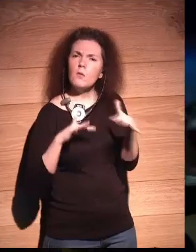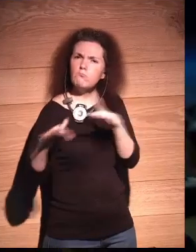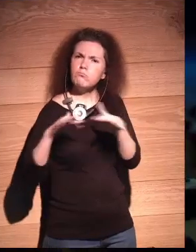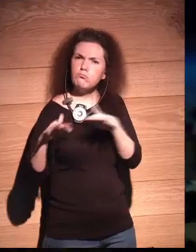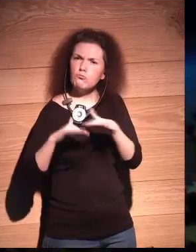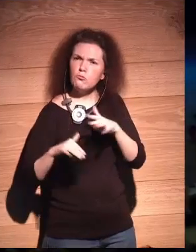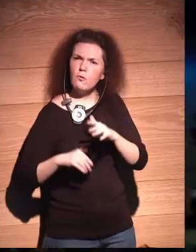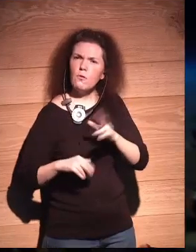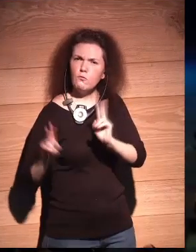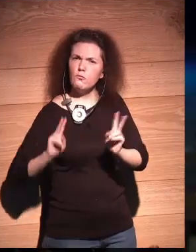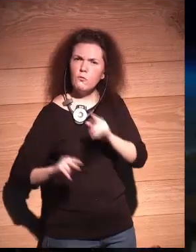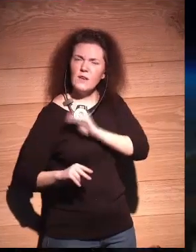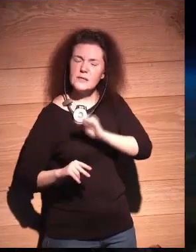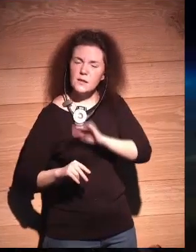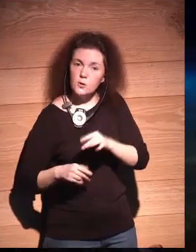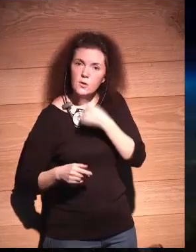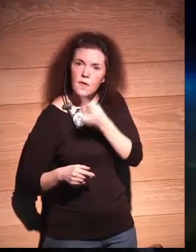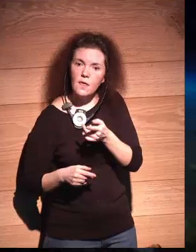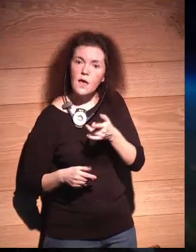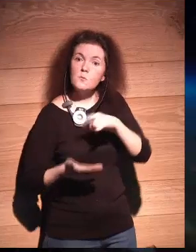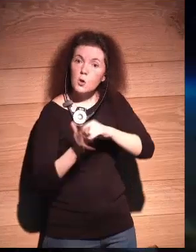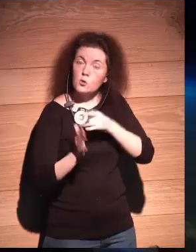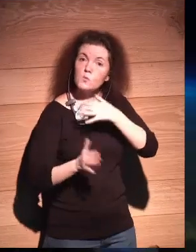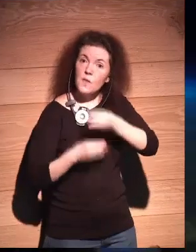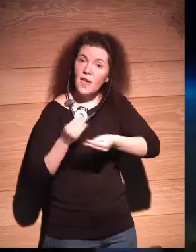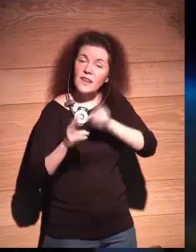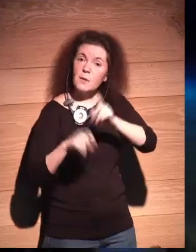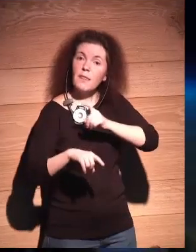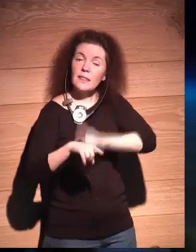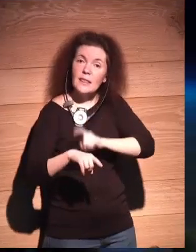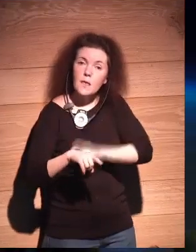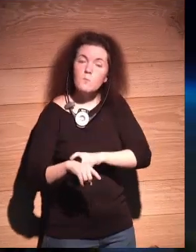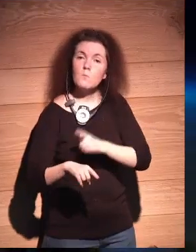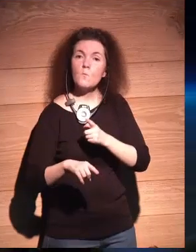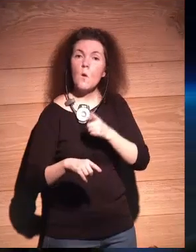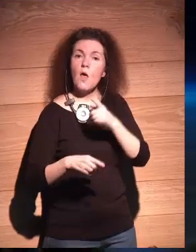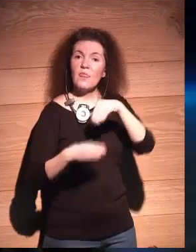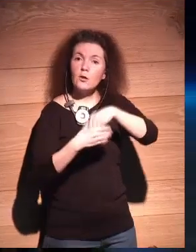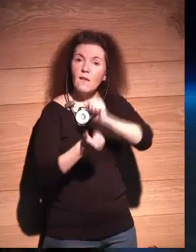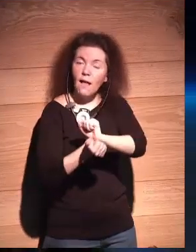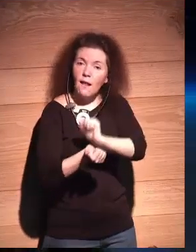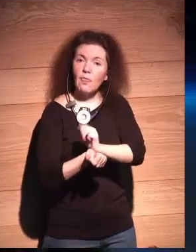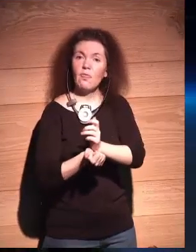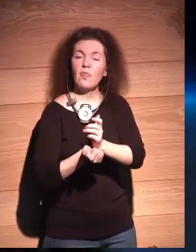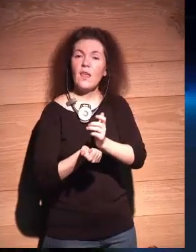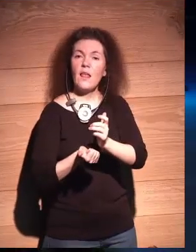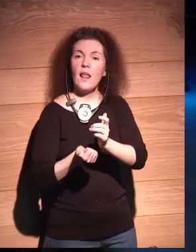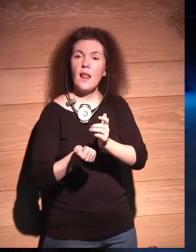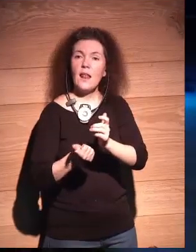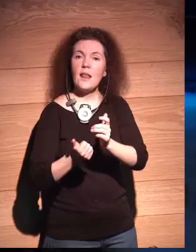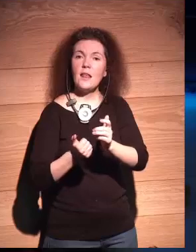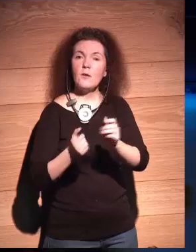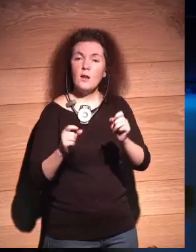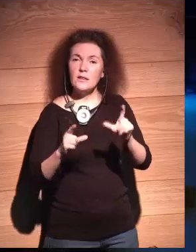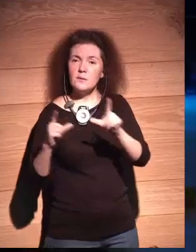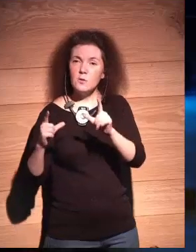wanted to do this project about time in prisons and teleportation and, there and not there, and